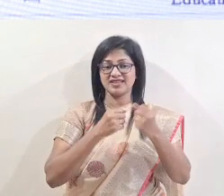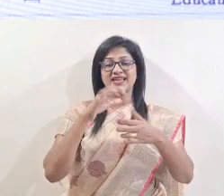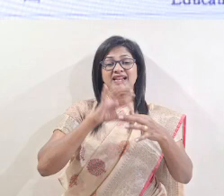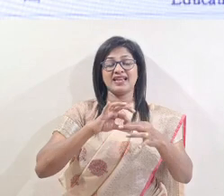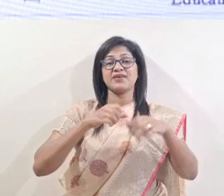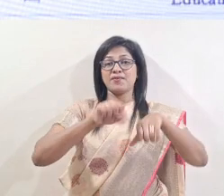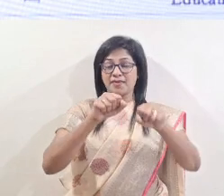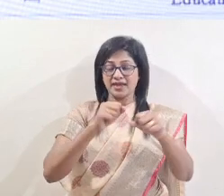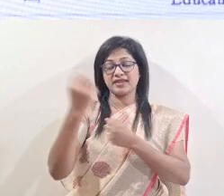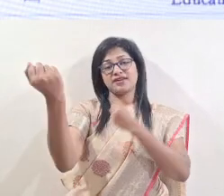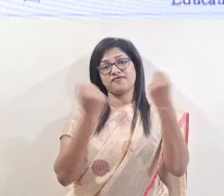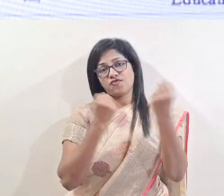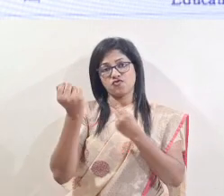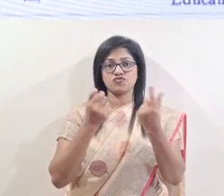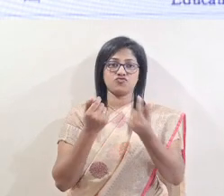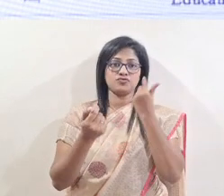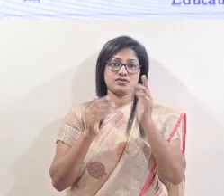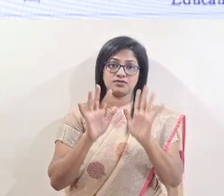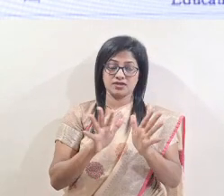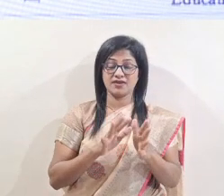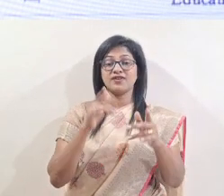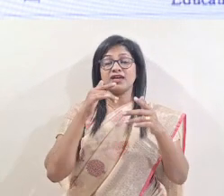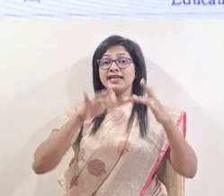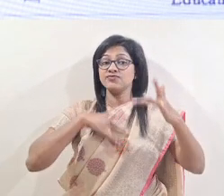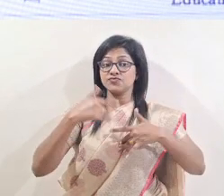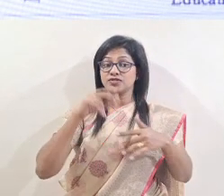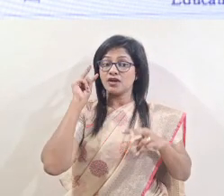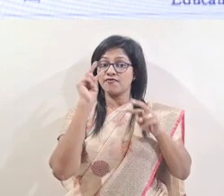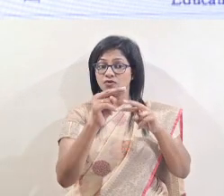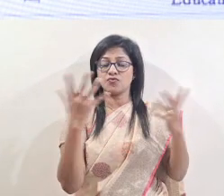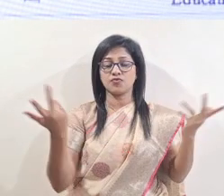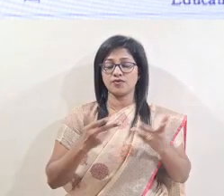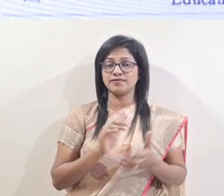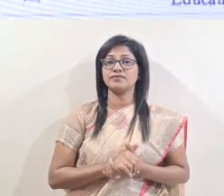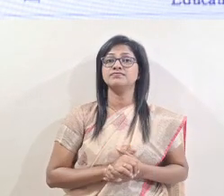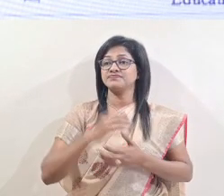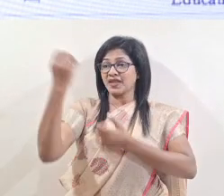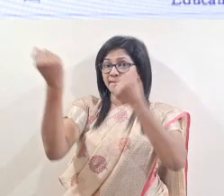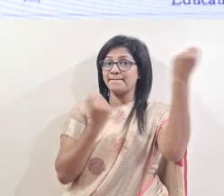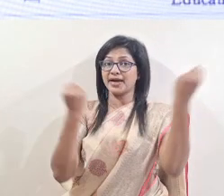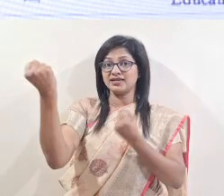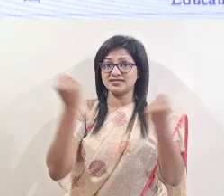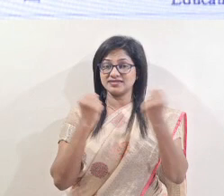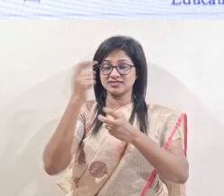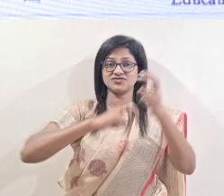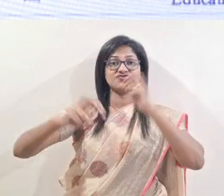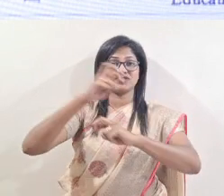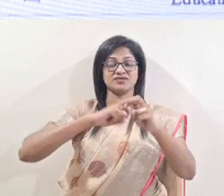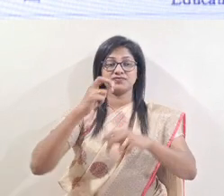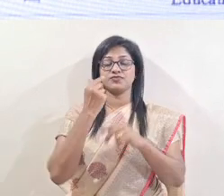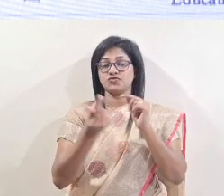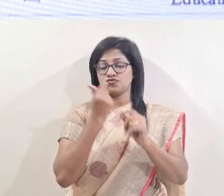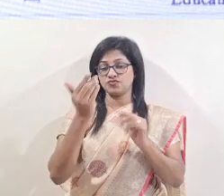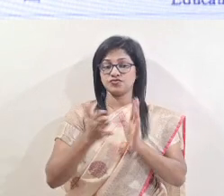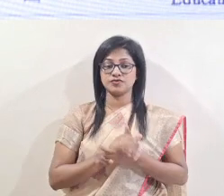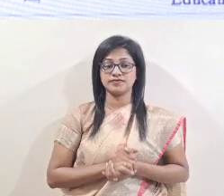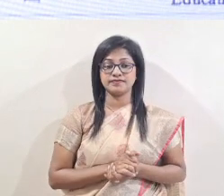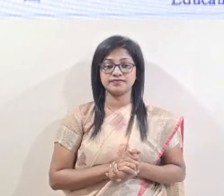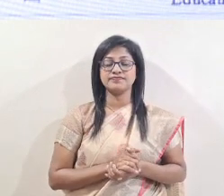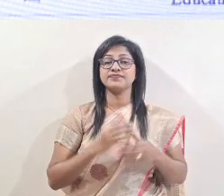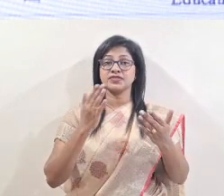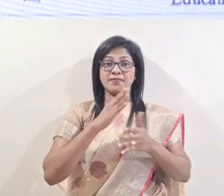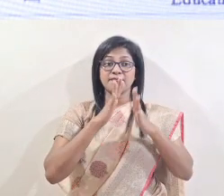4-wheelers. Another interesting observation is the usage of the bus transport. Now a significant proportion, let's